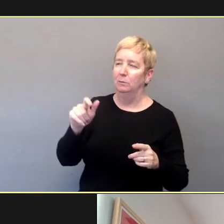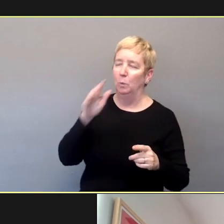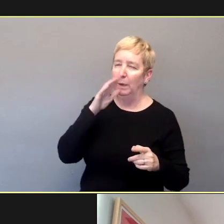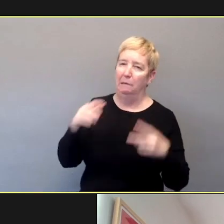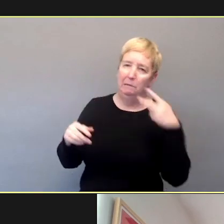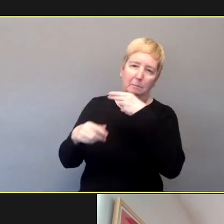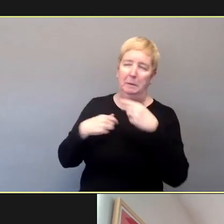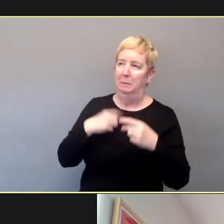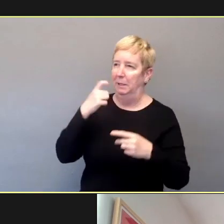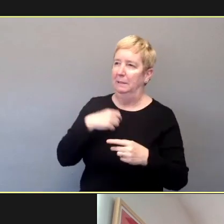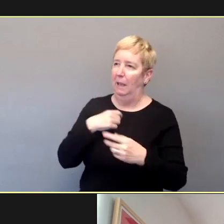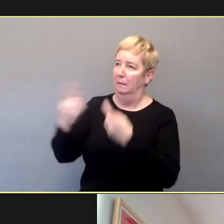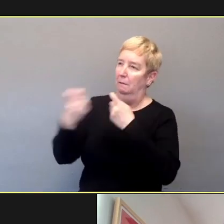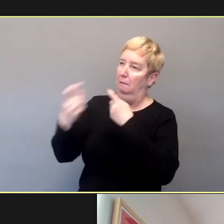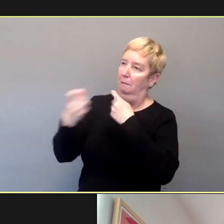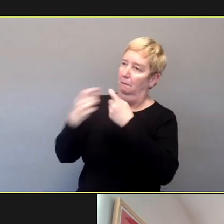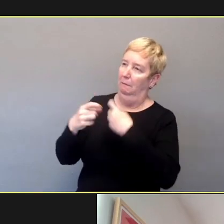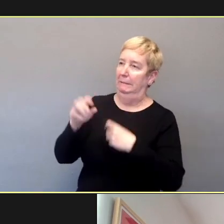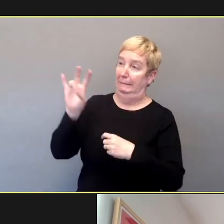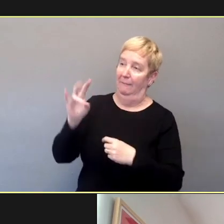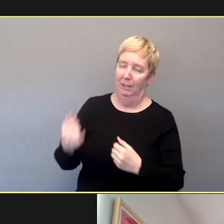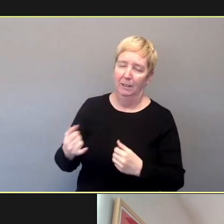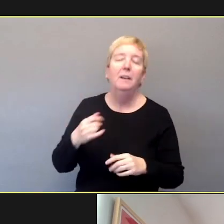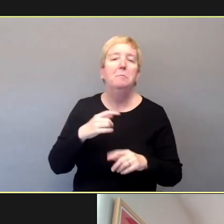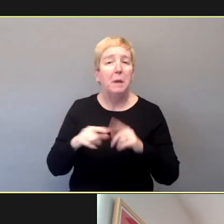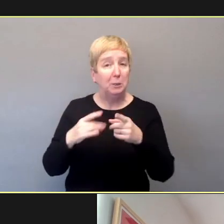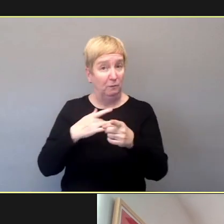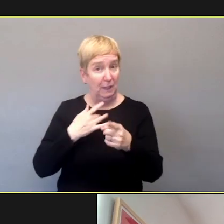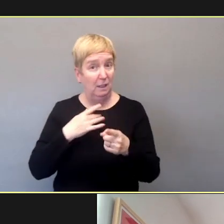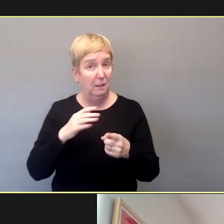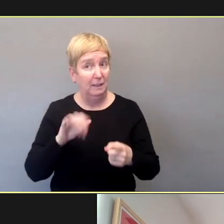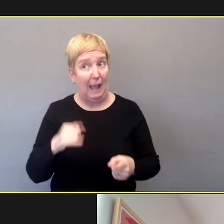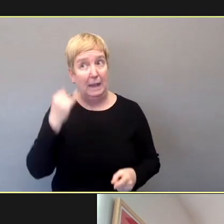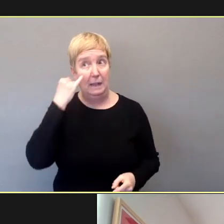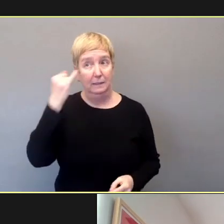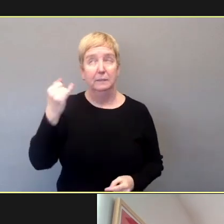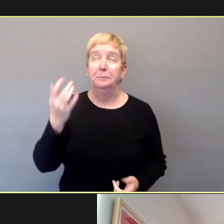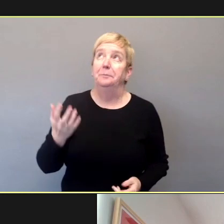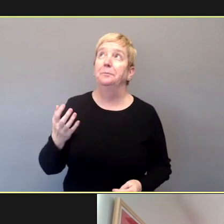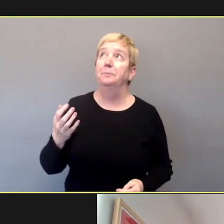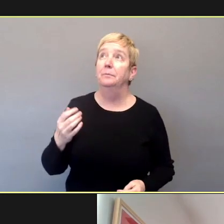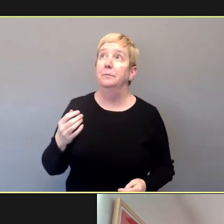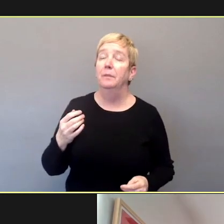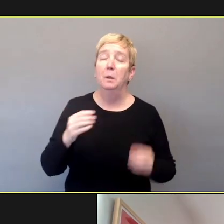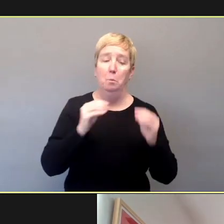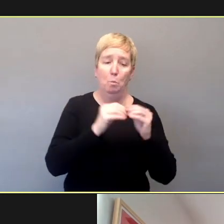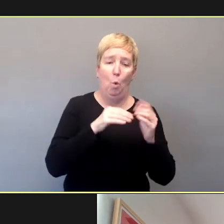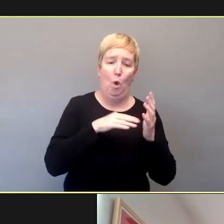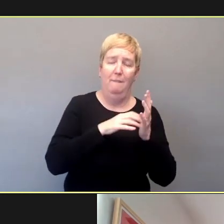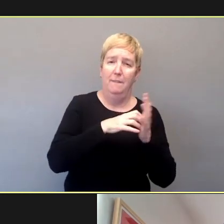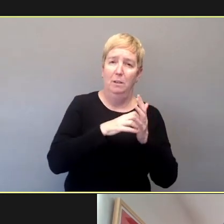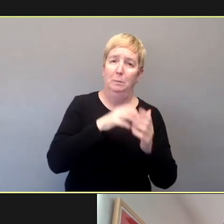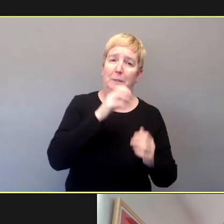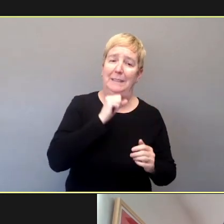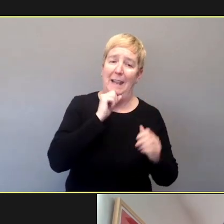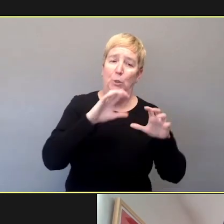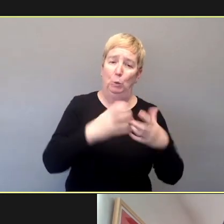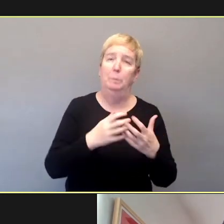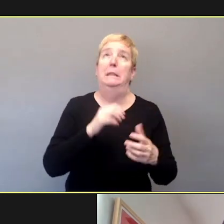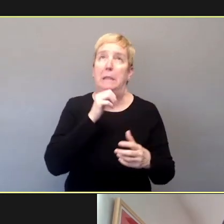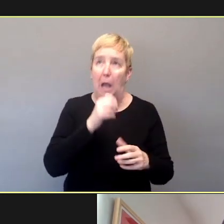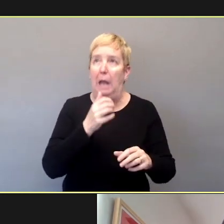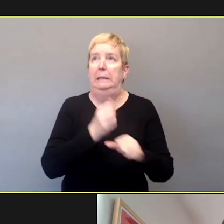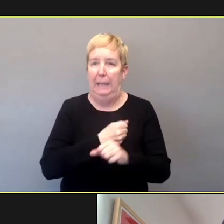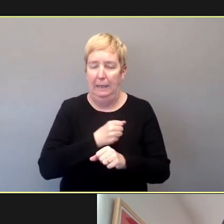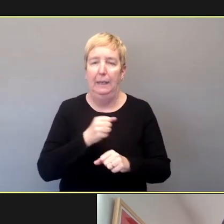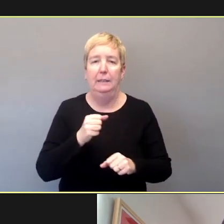but do you think that there's any validity to that notion that more vulnerable age groups are not getting the booster as high rates as